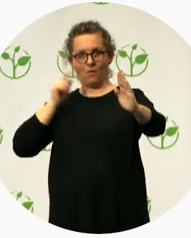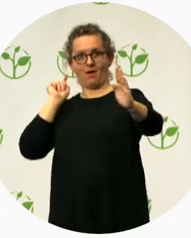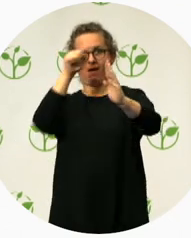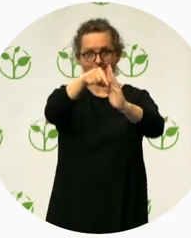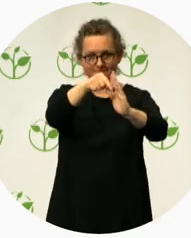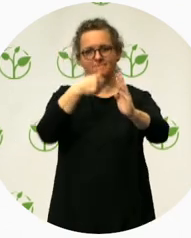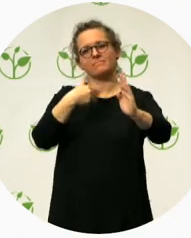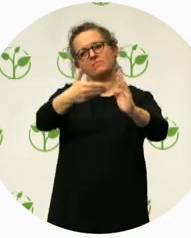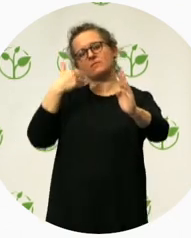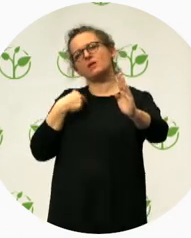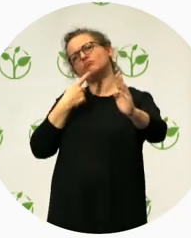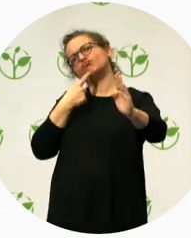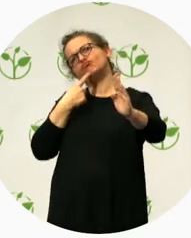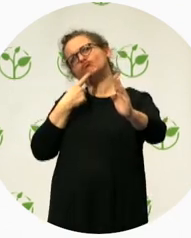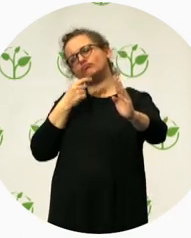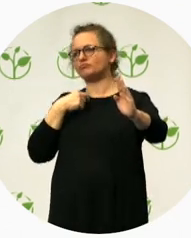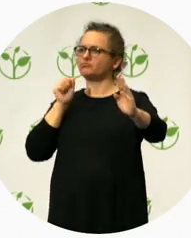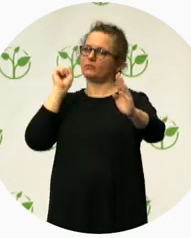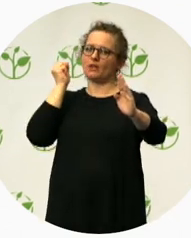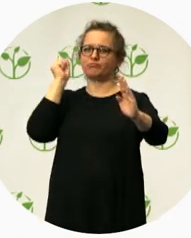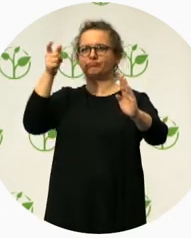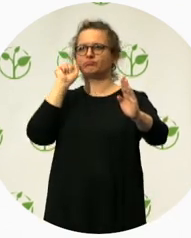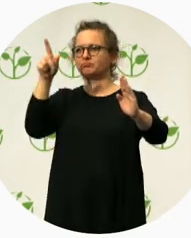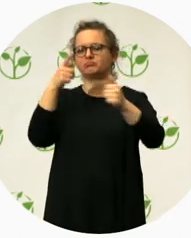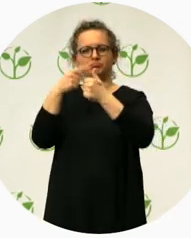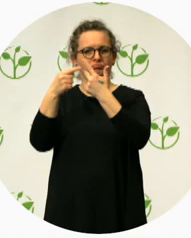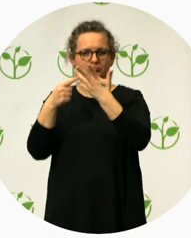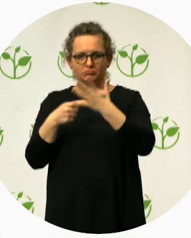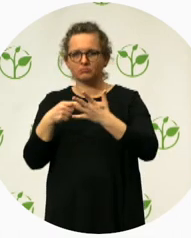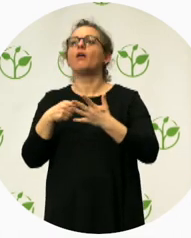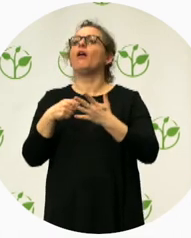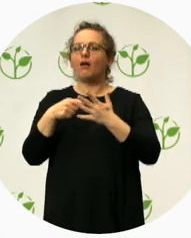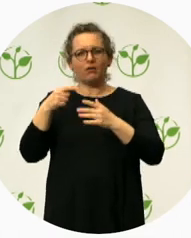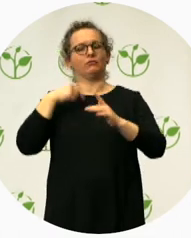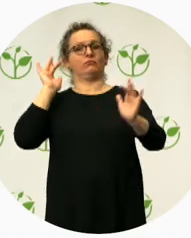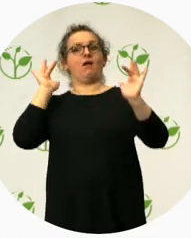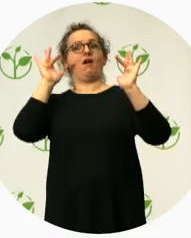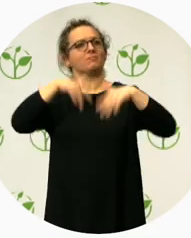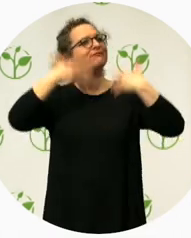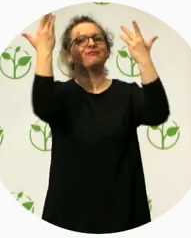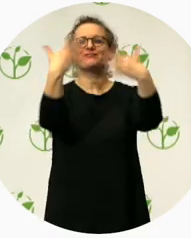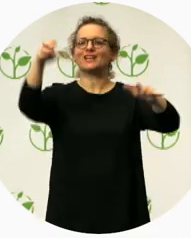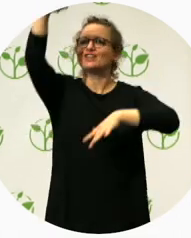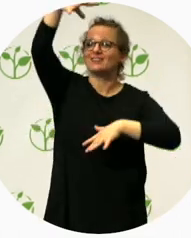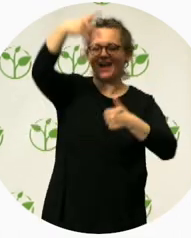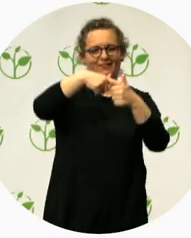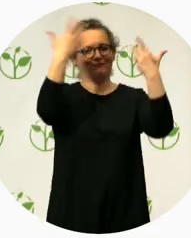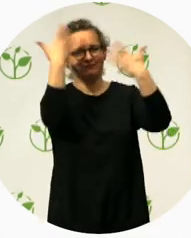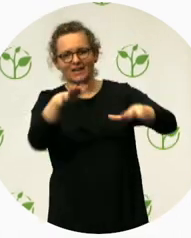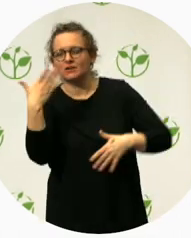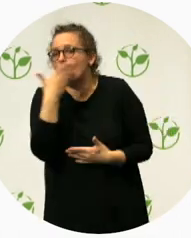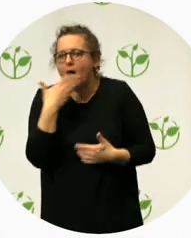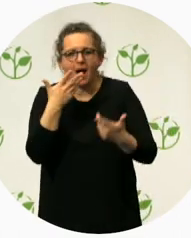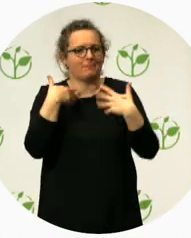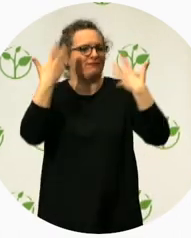through your door, those things are already in place. If you don't want them, just swipe or speak